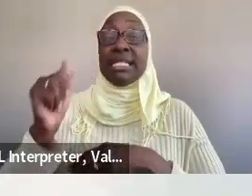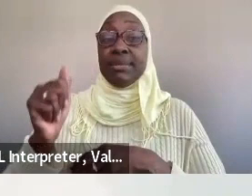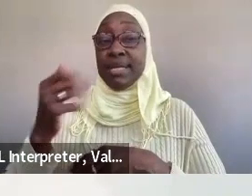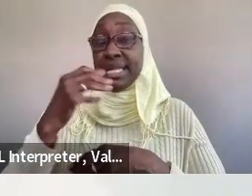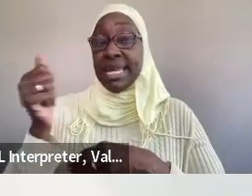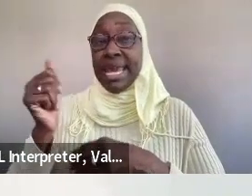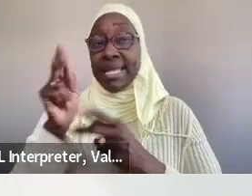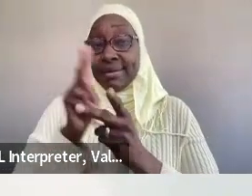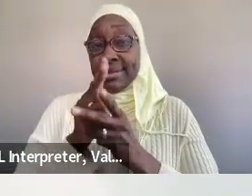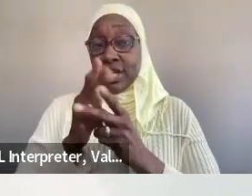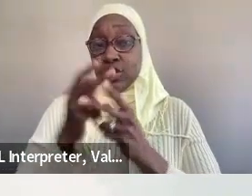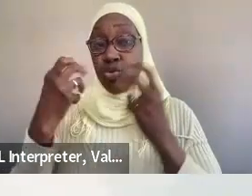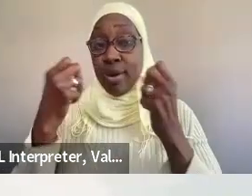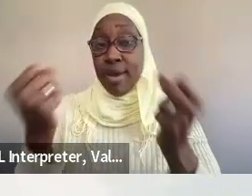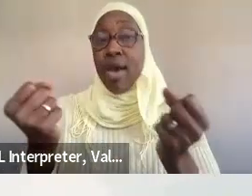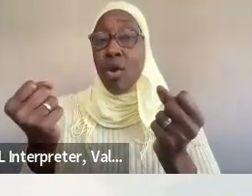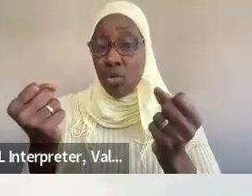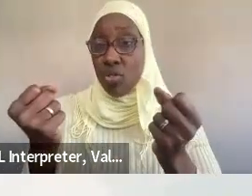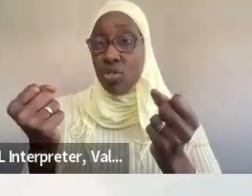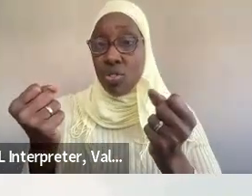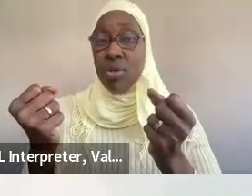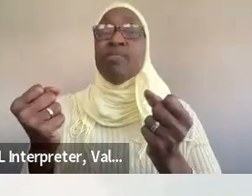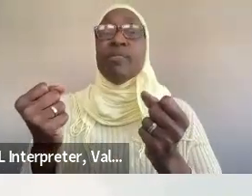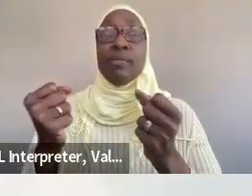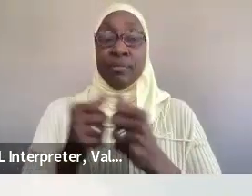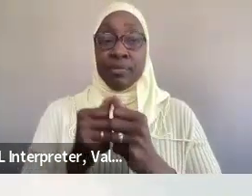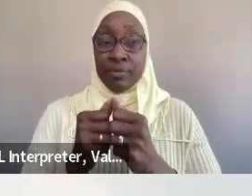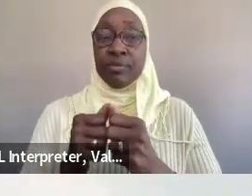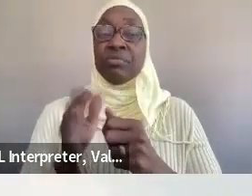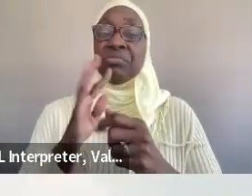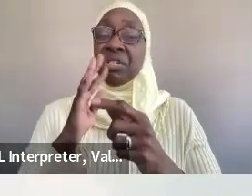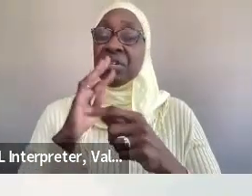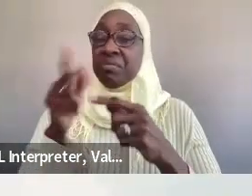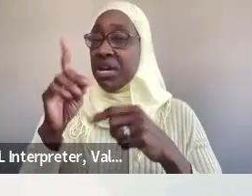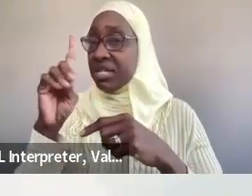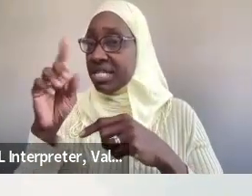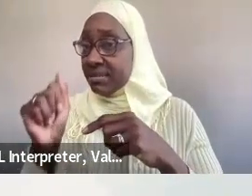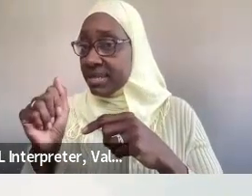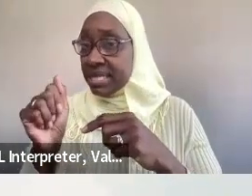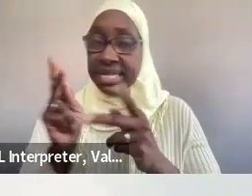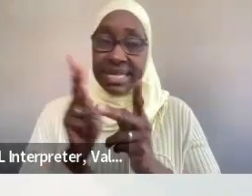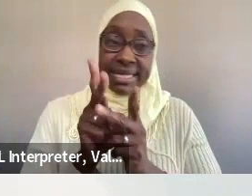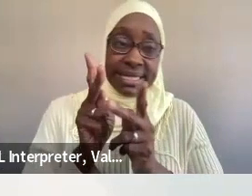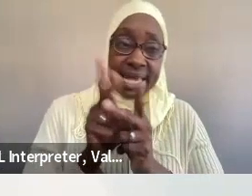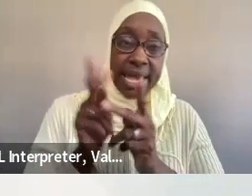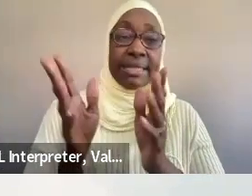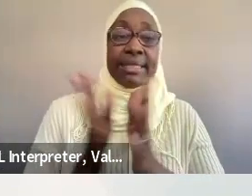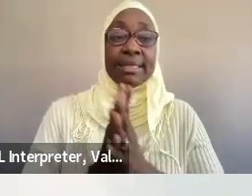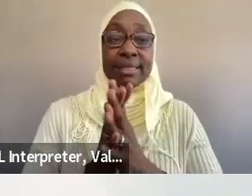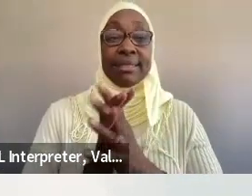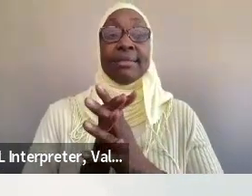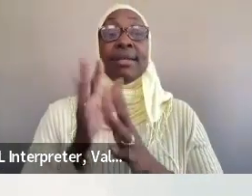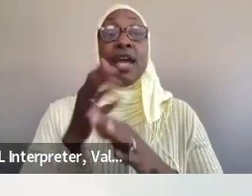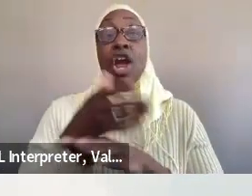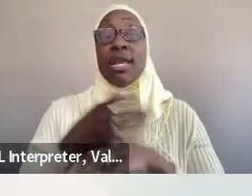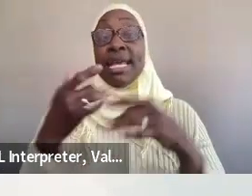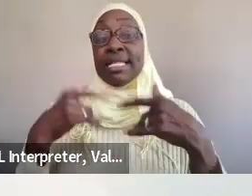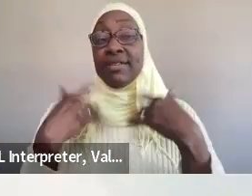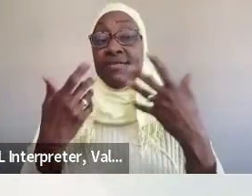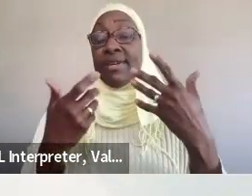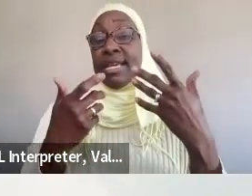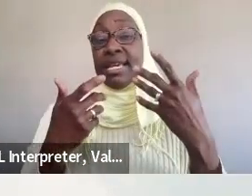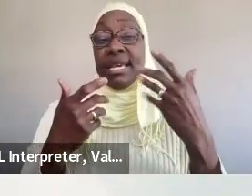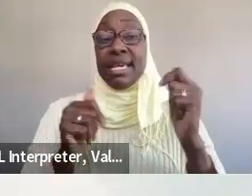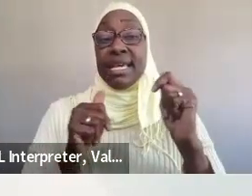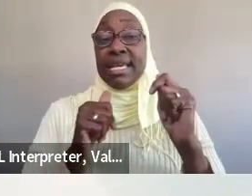we had an event with them on disability and sex, which was very great as well. And this next event isn't necessarily a diversibility